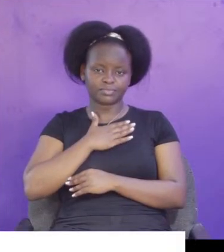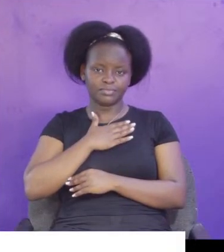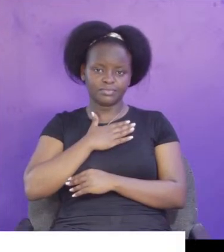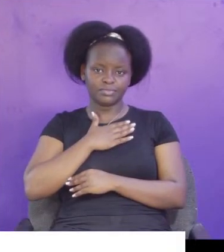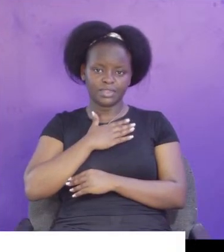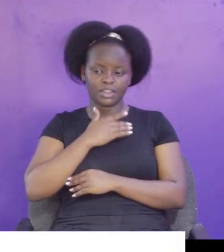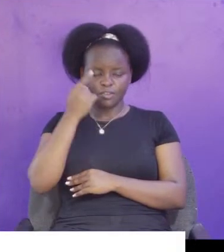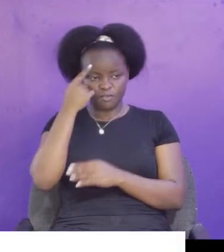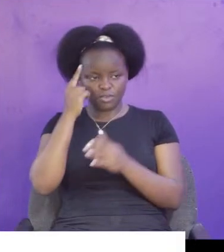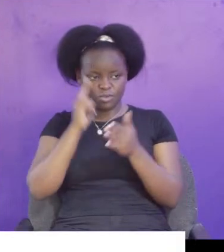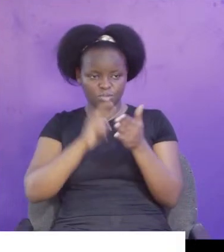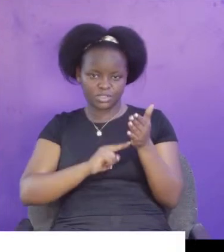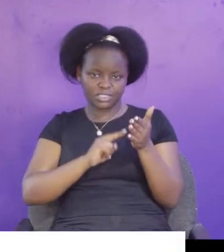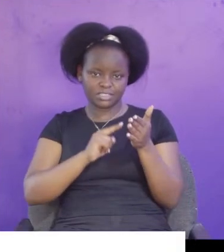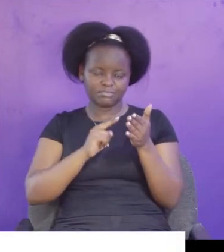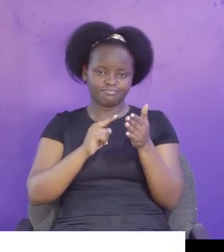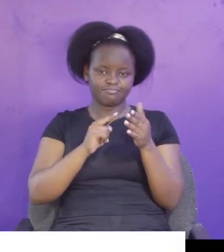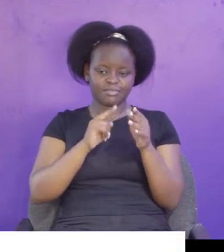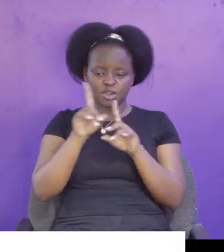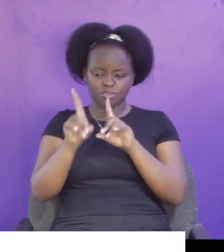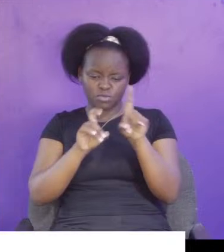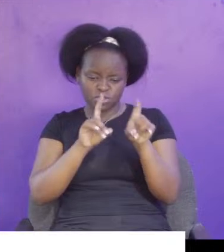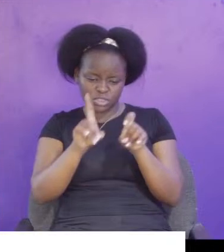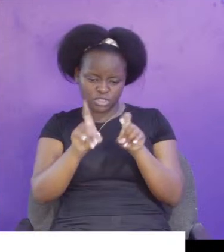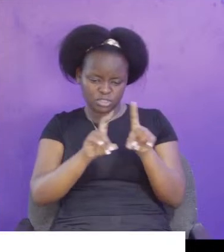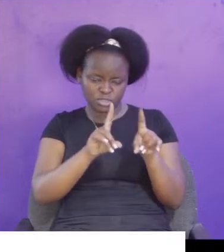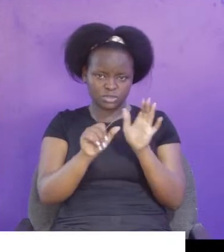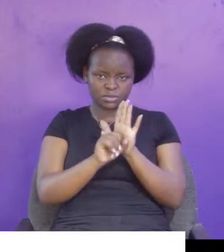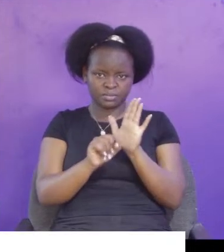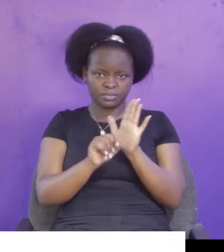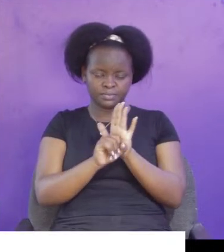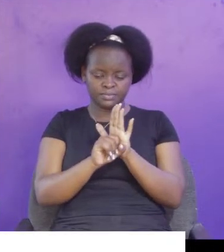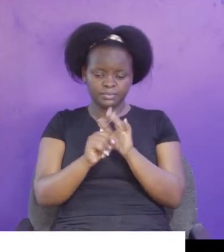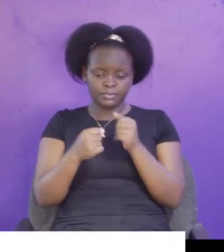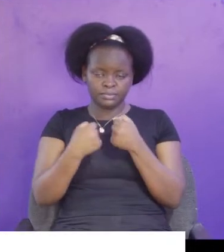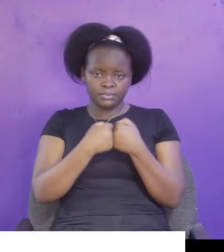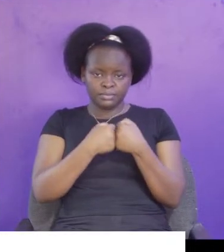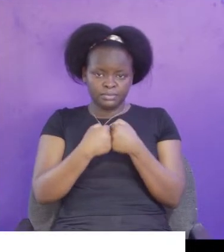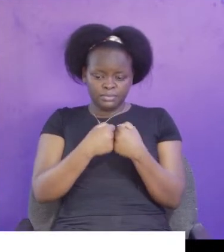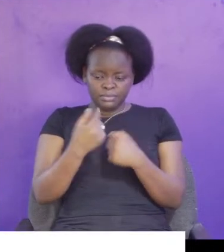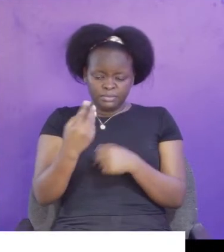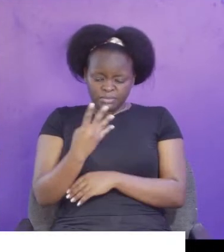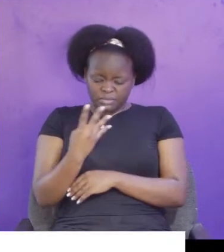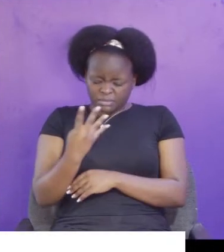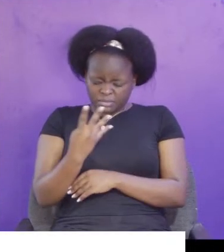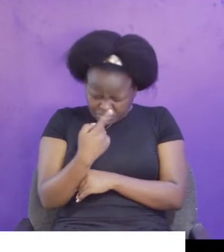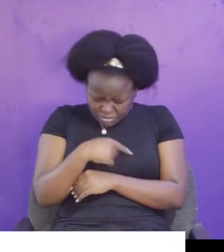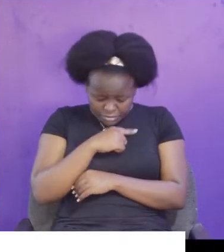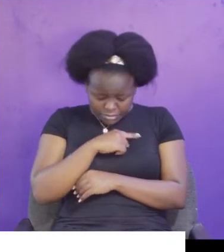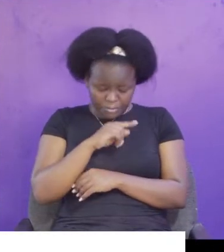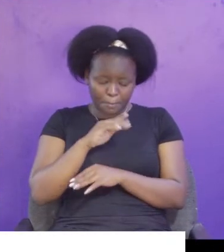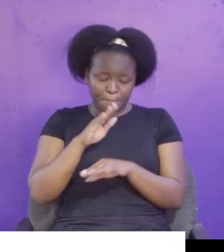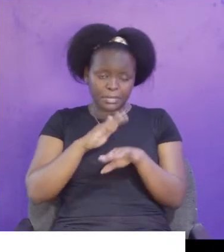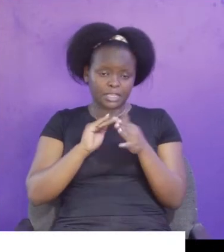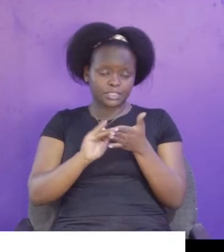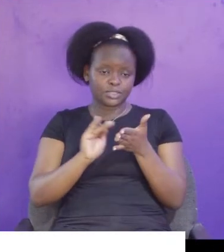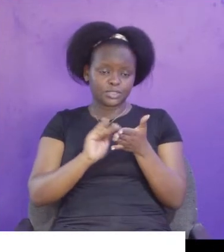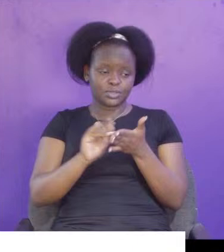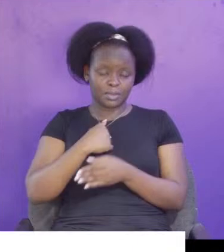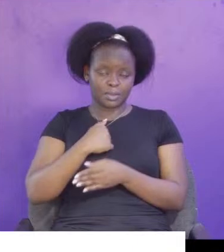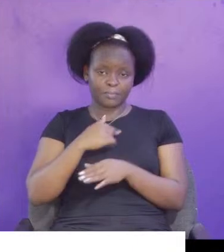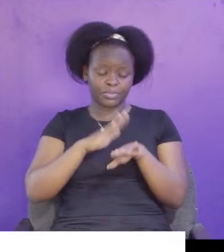with trivia quizzes that challenged the four of us, in a good way sometimes.